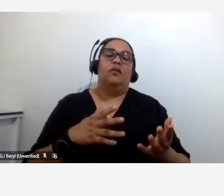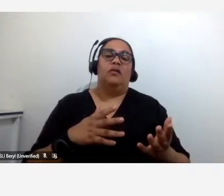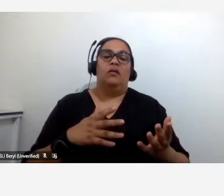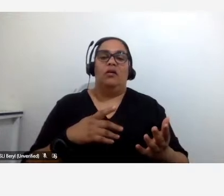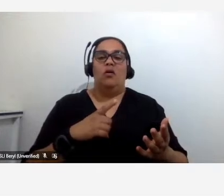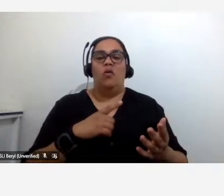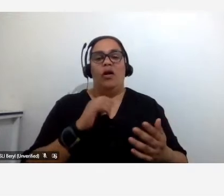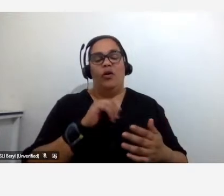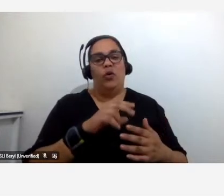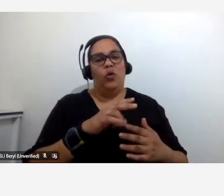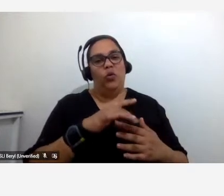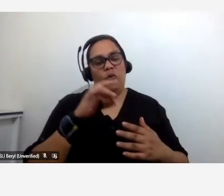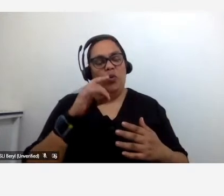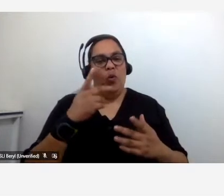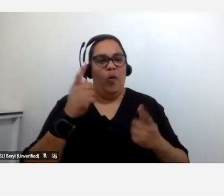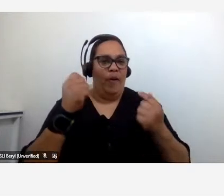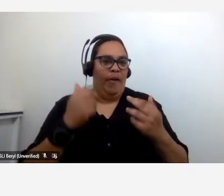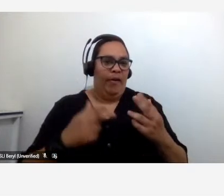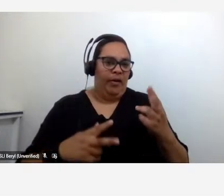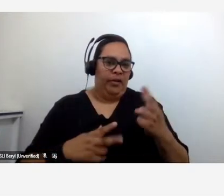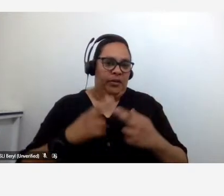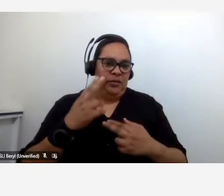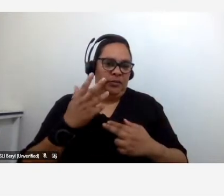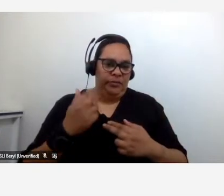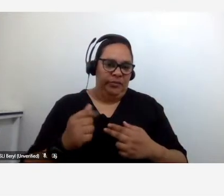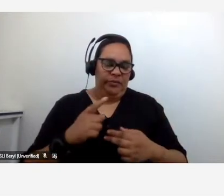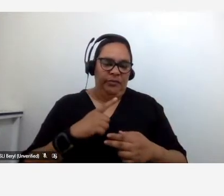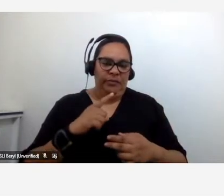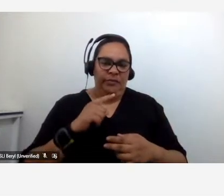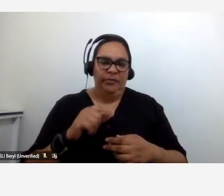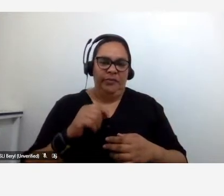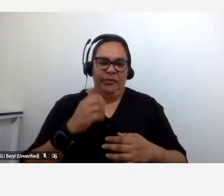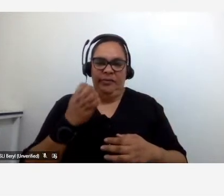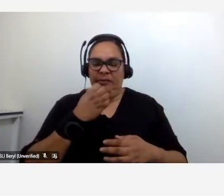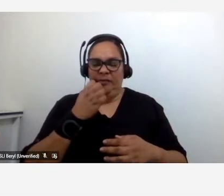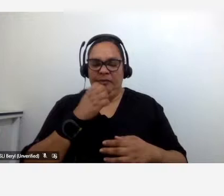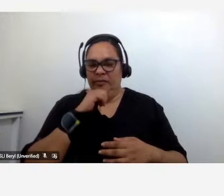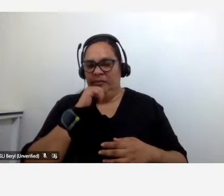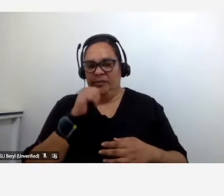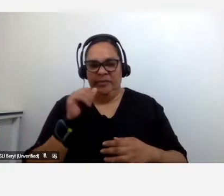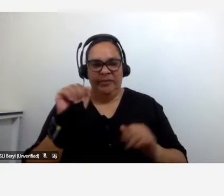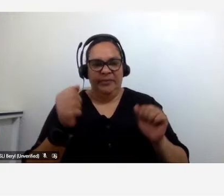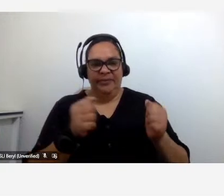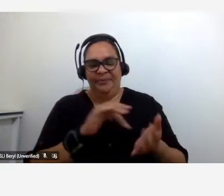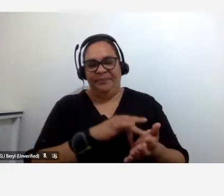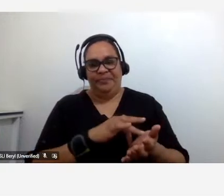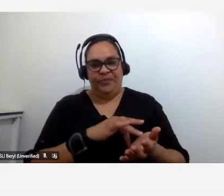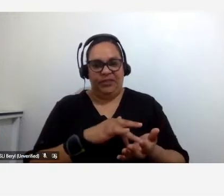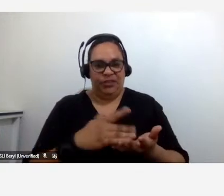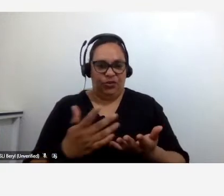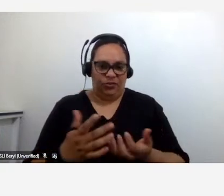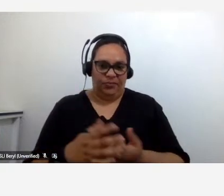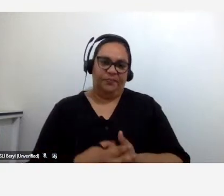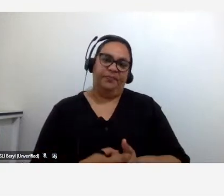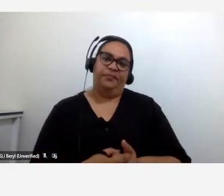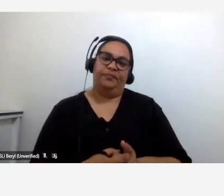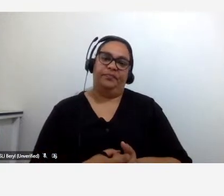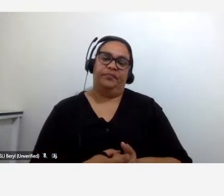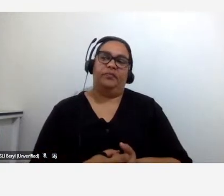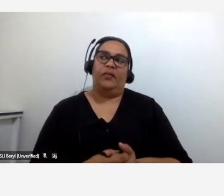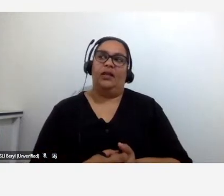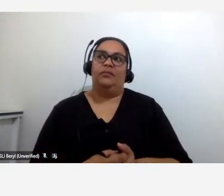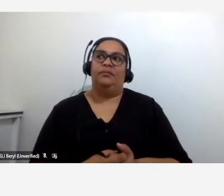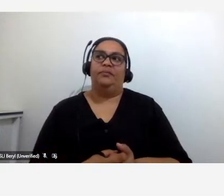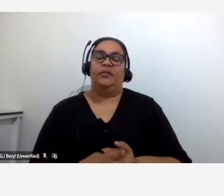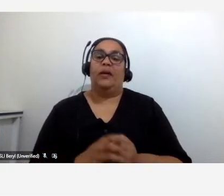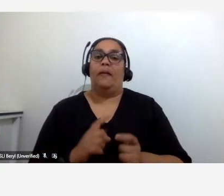using austerity or budget cuts as a convenient excuse not to fill vacant positions,